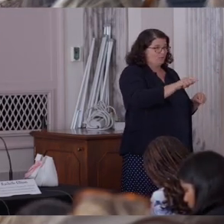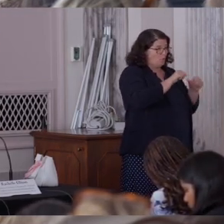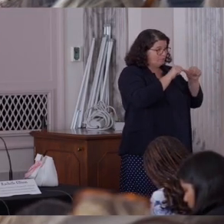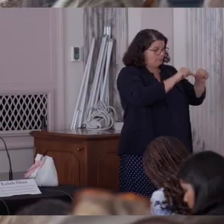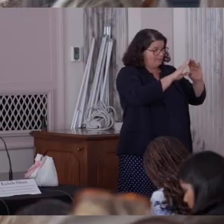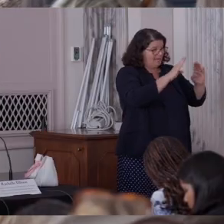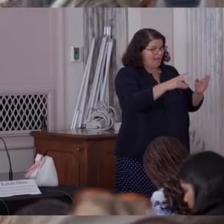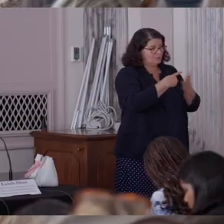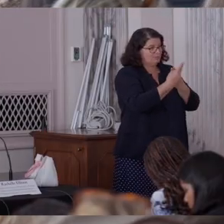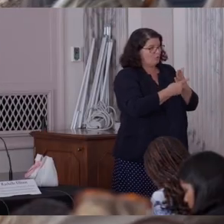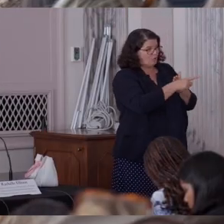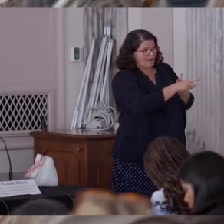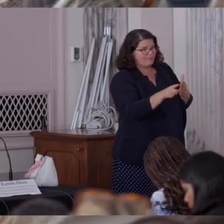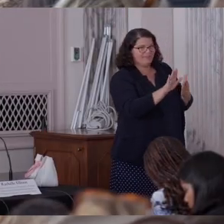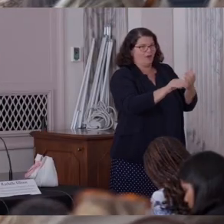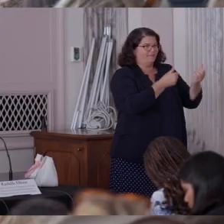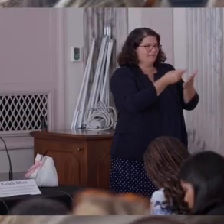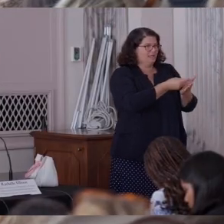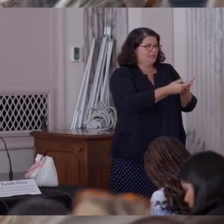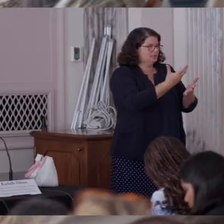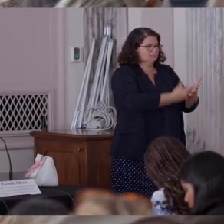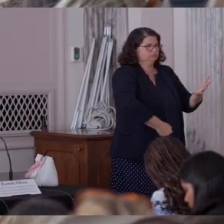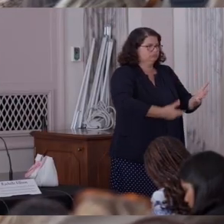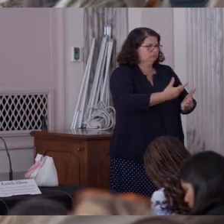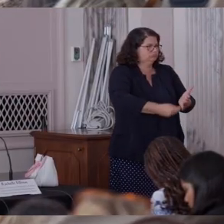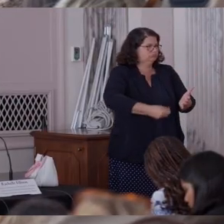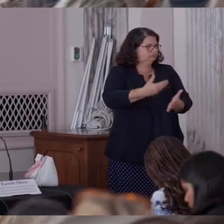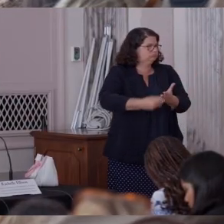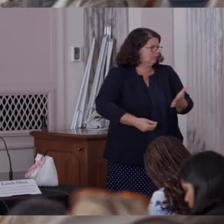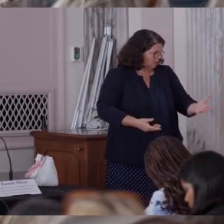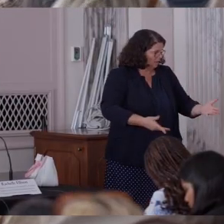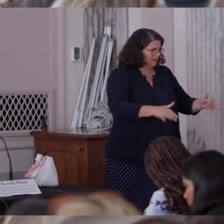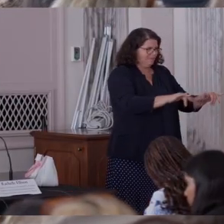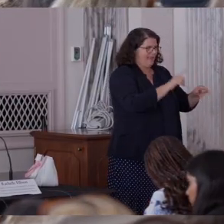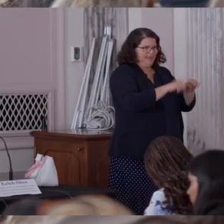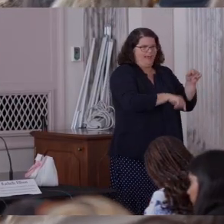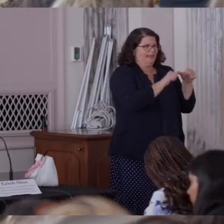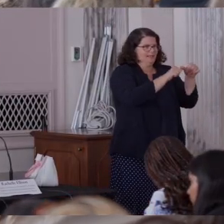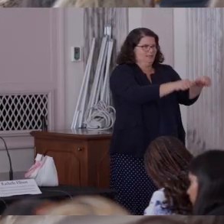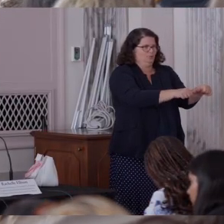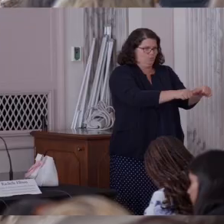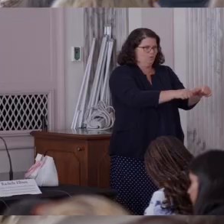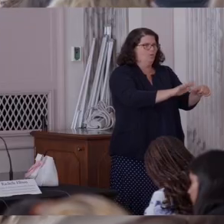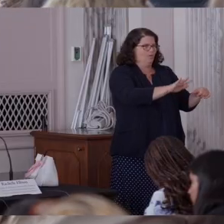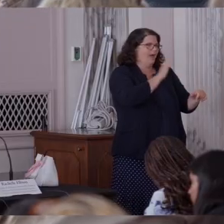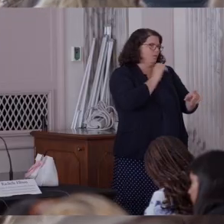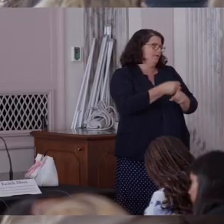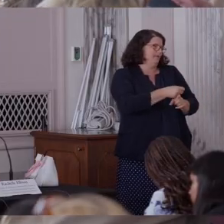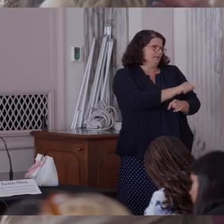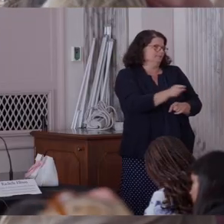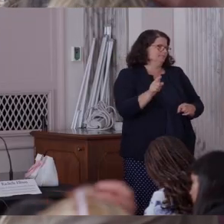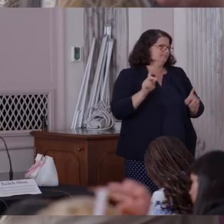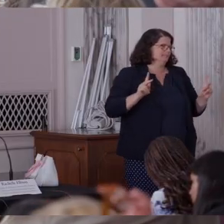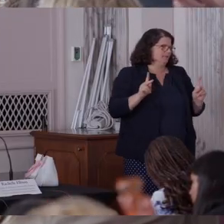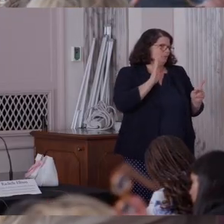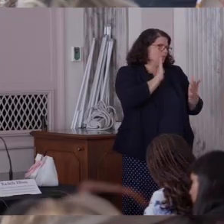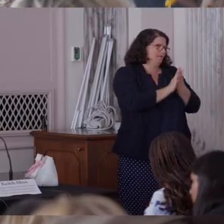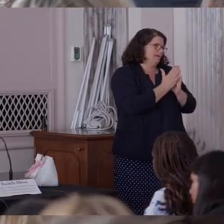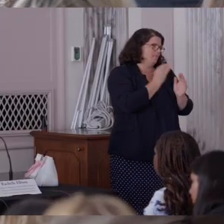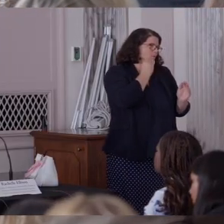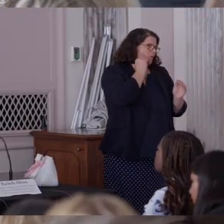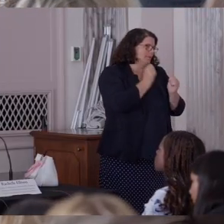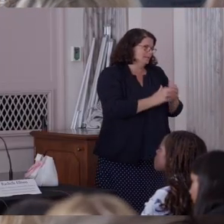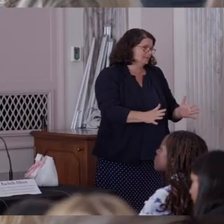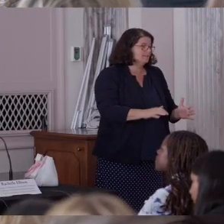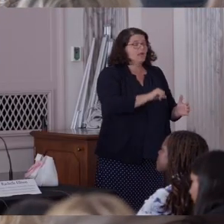without resources to continue. The other policy that has a major effect is the loss of emergency